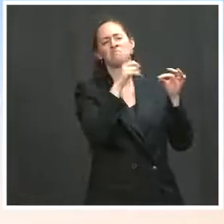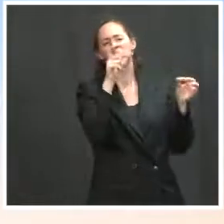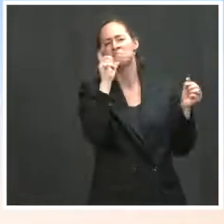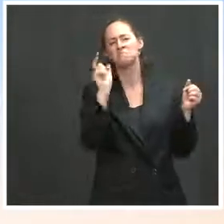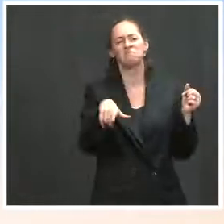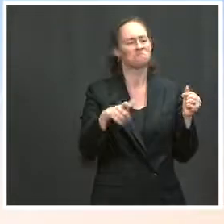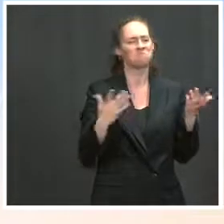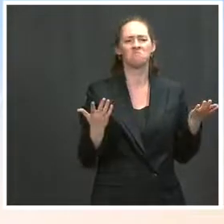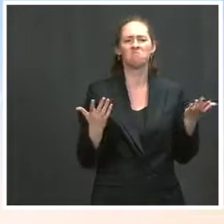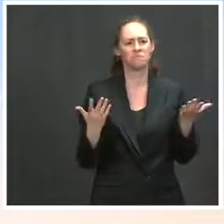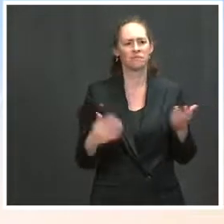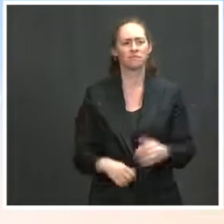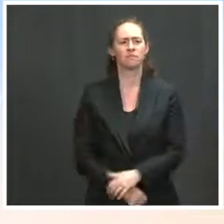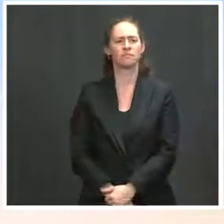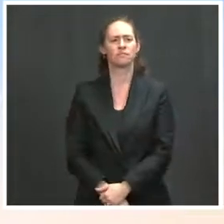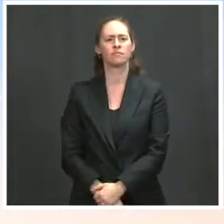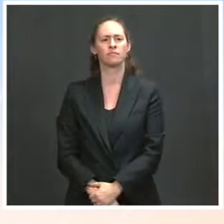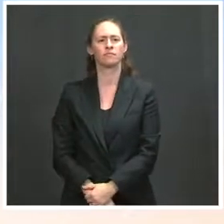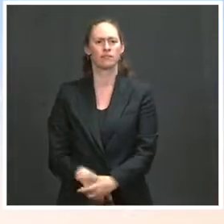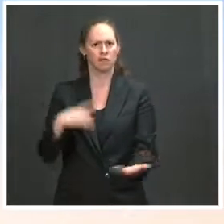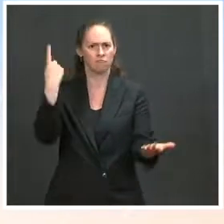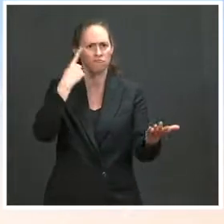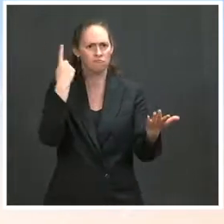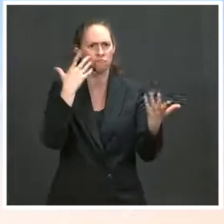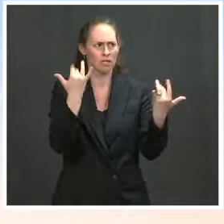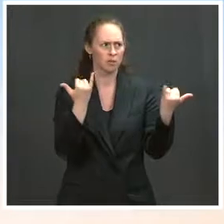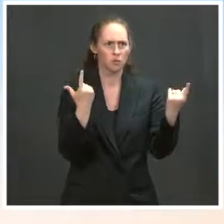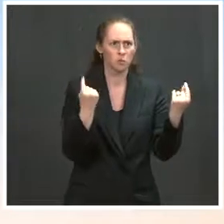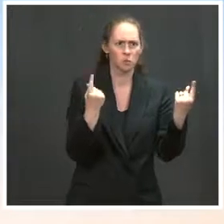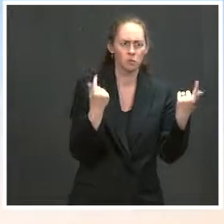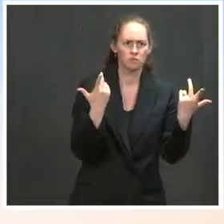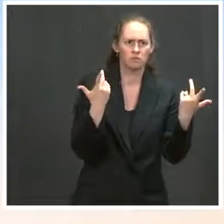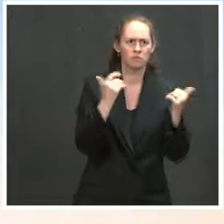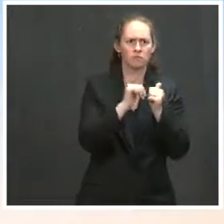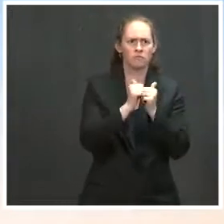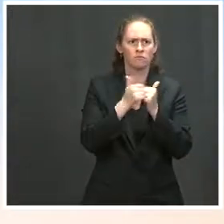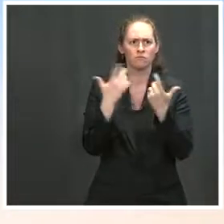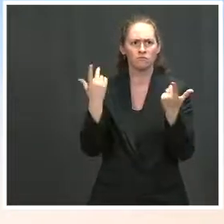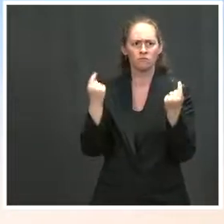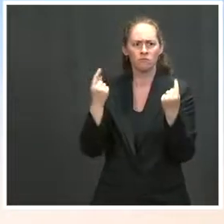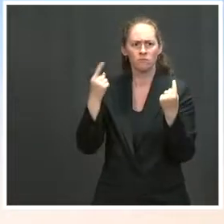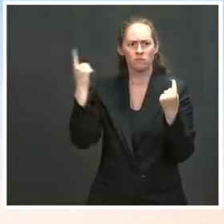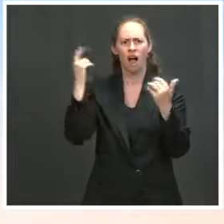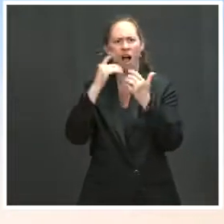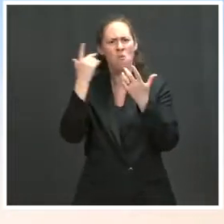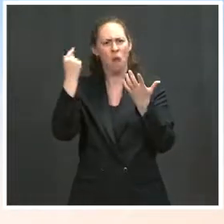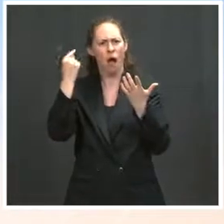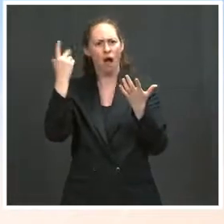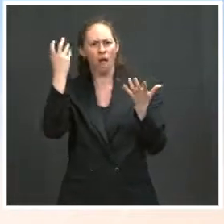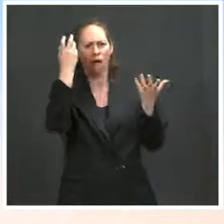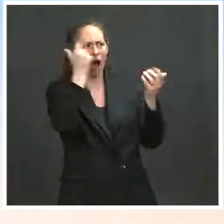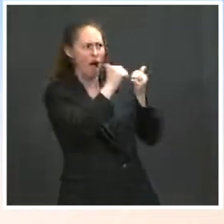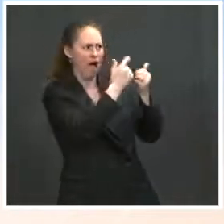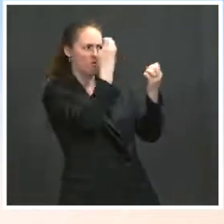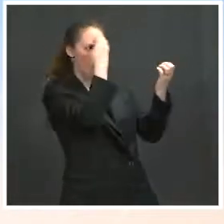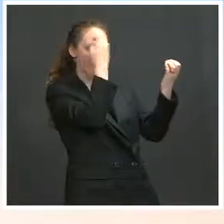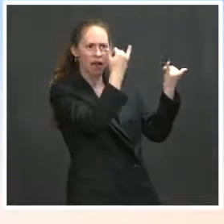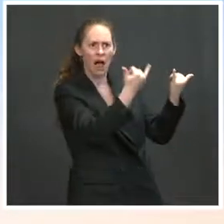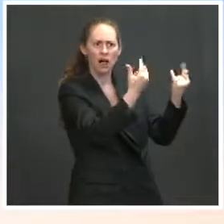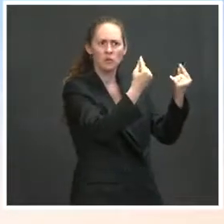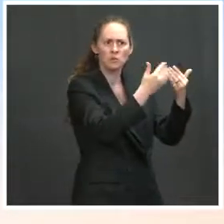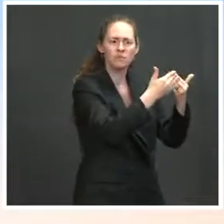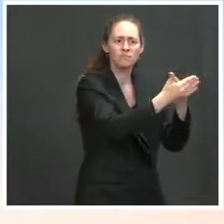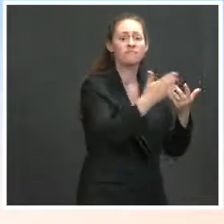on. How does he want the Europeans to handle Nord Stream from this point on, since he has decided that there's really nothing he can do to stop it?